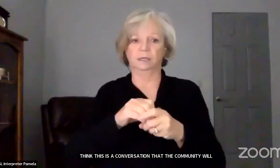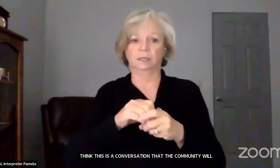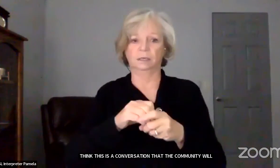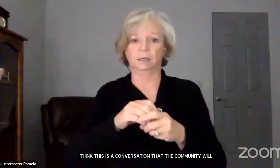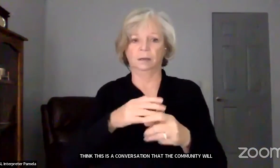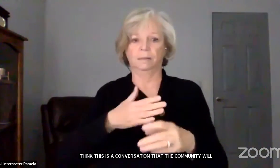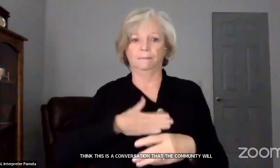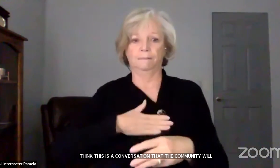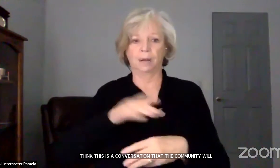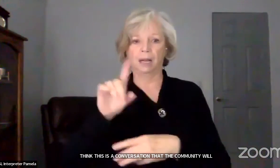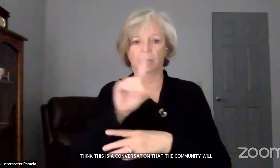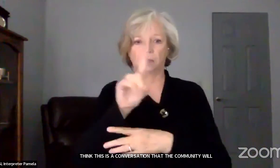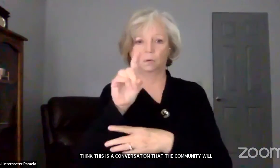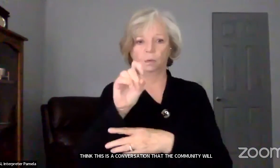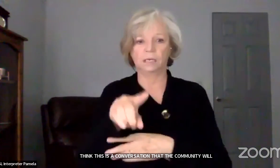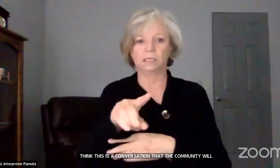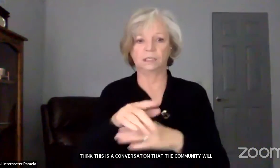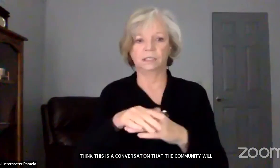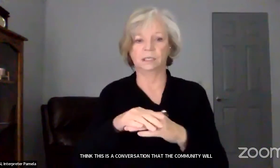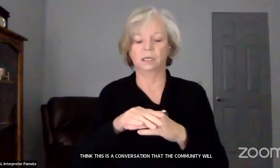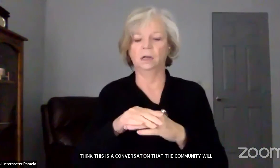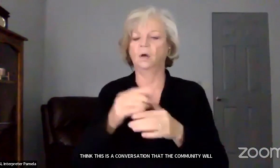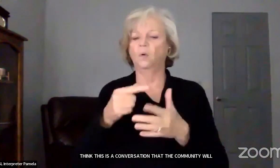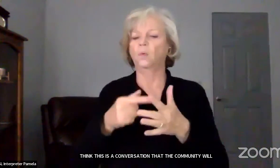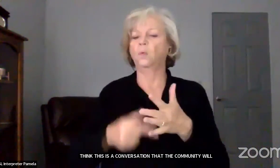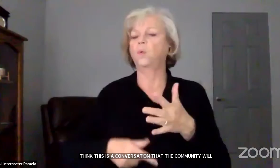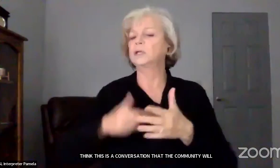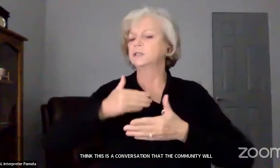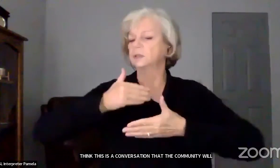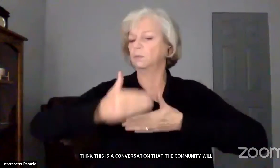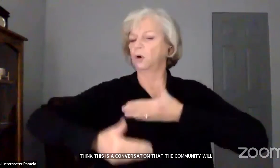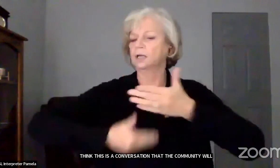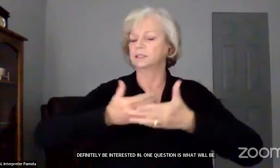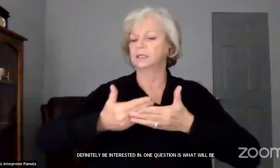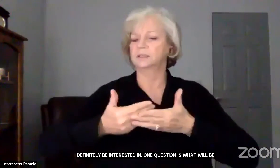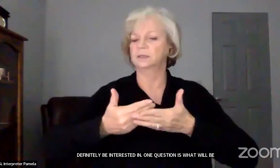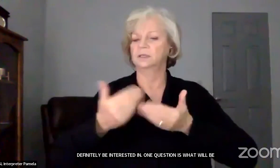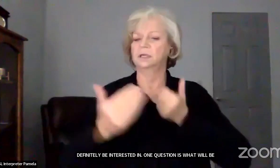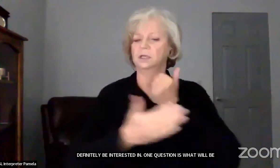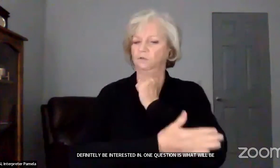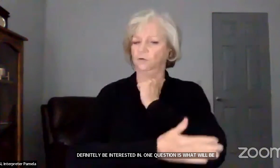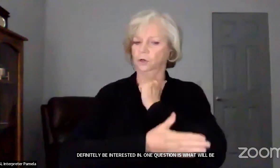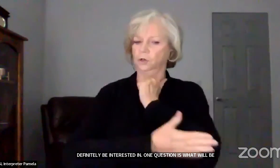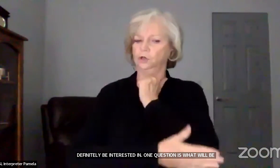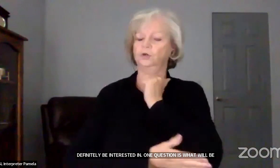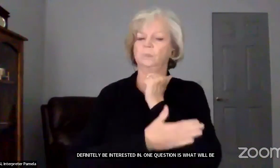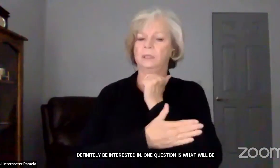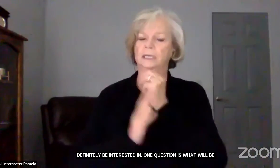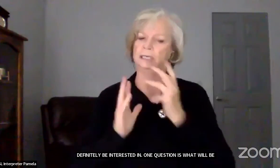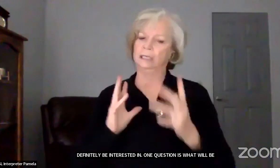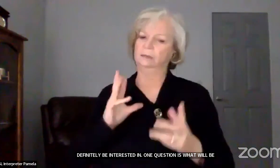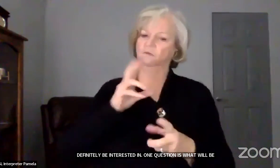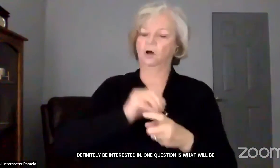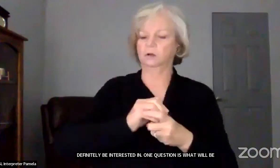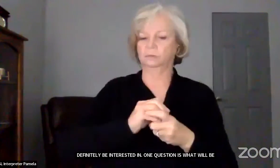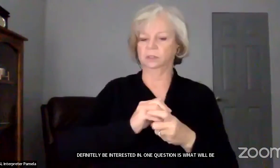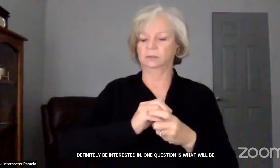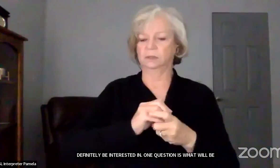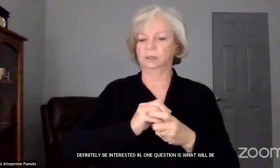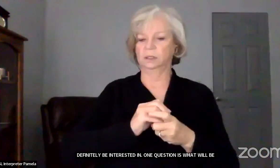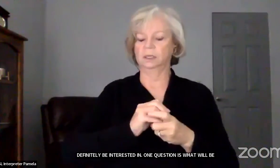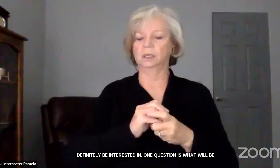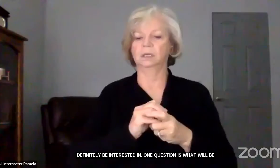be sort of what will be the process for community engagement across the county, I imagine, because there's just a lot